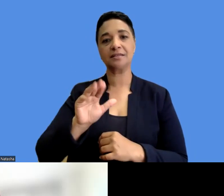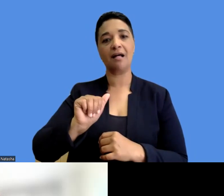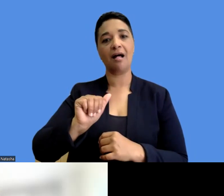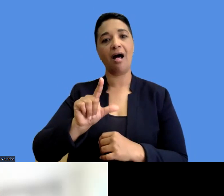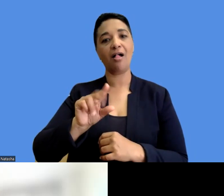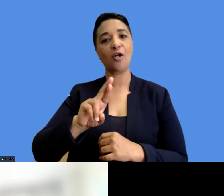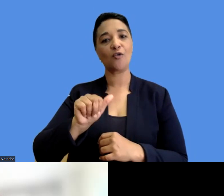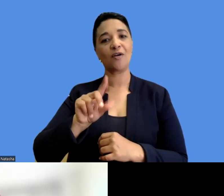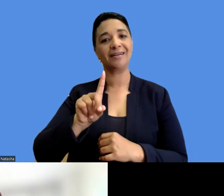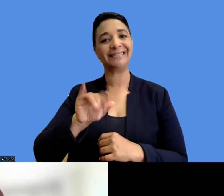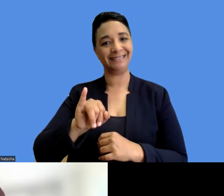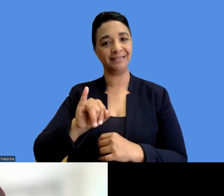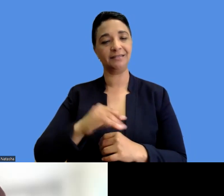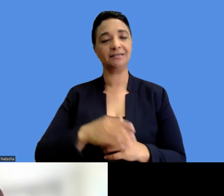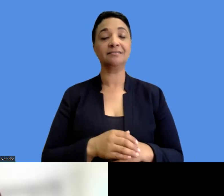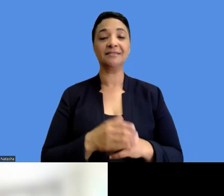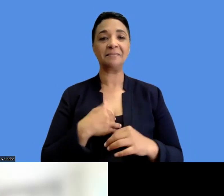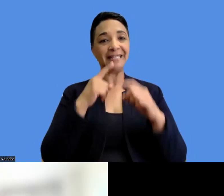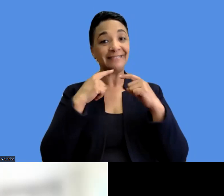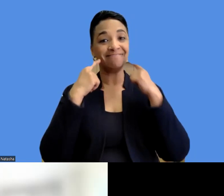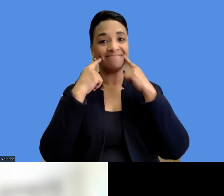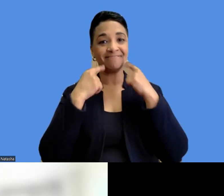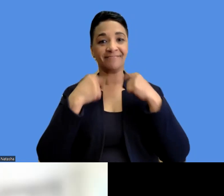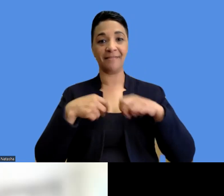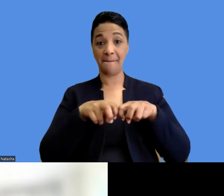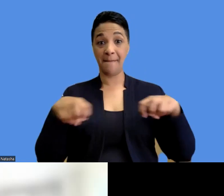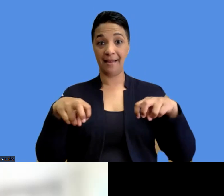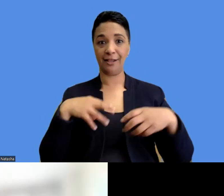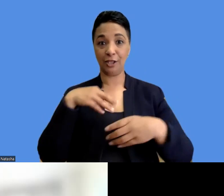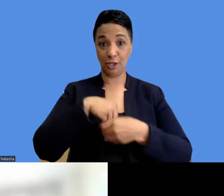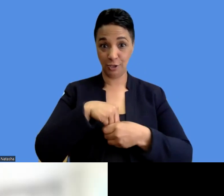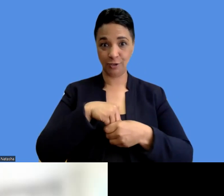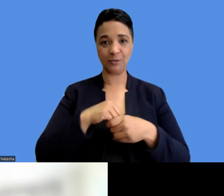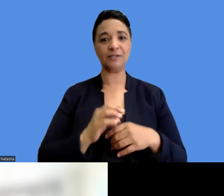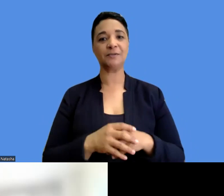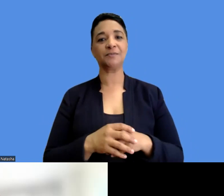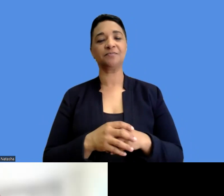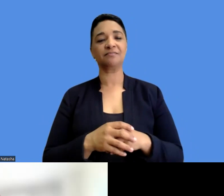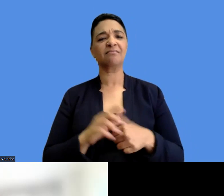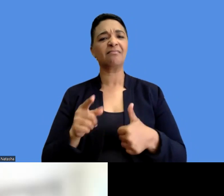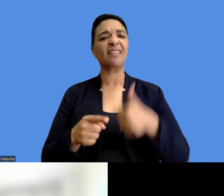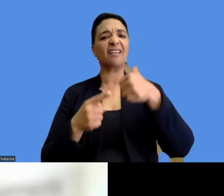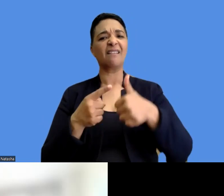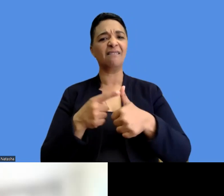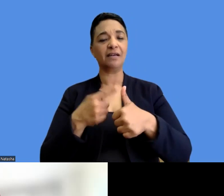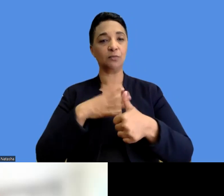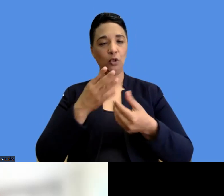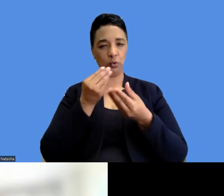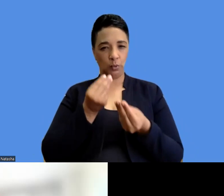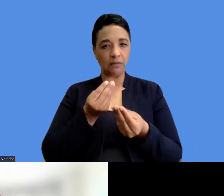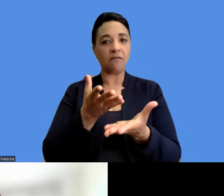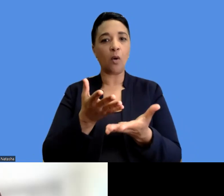very happy to be part of this great panel and event. So I will start by sharing our perspective of